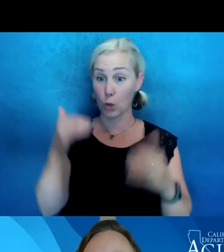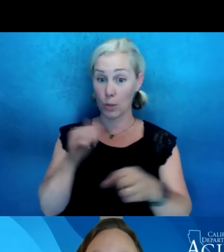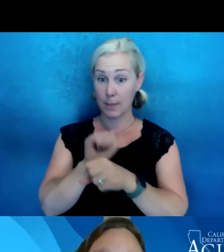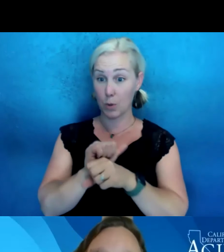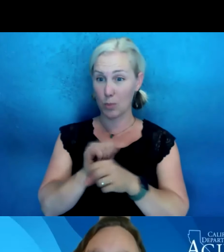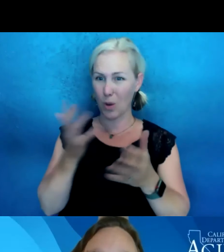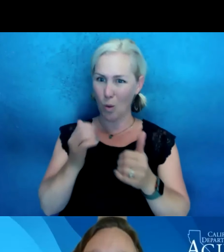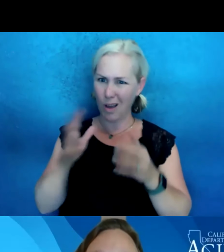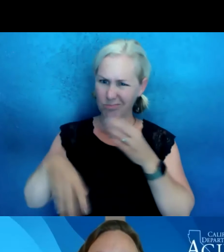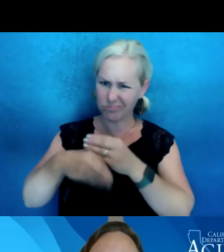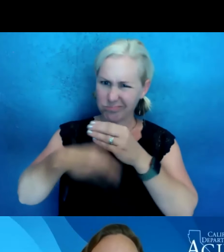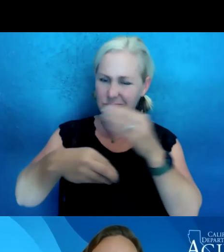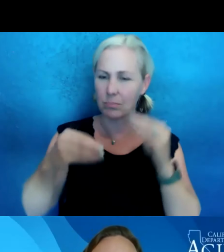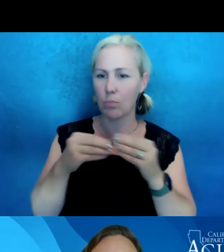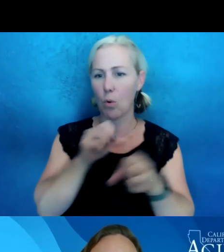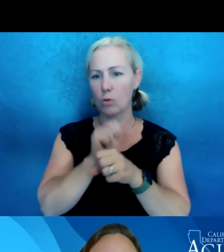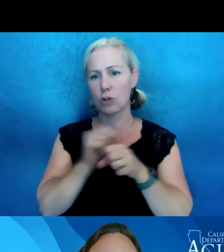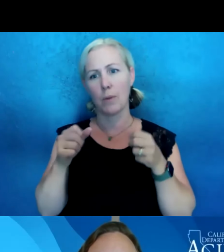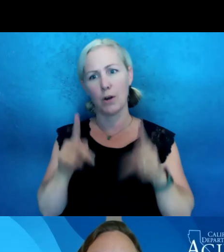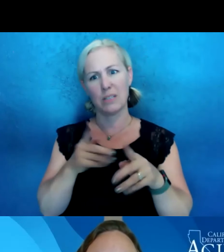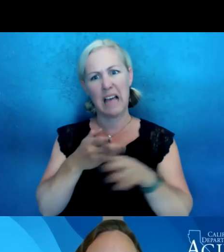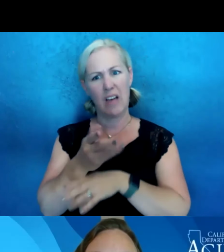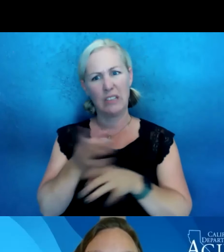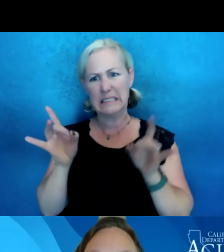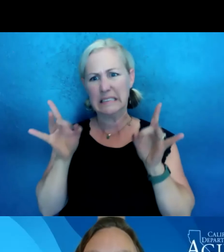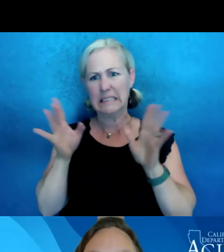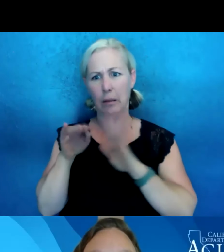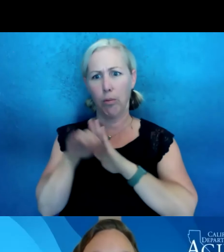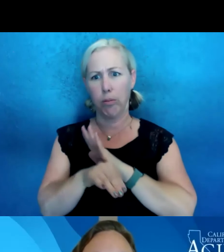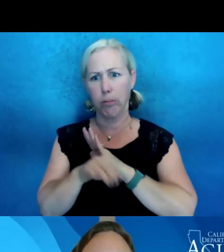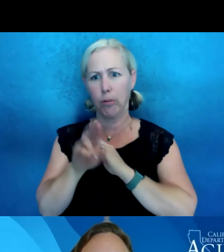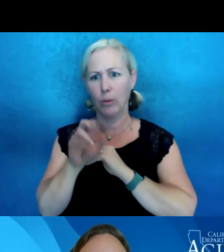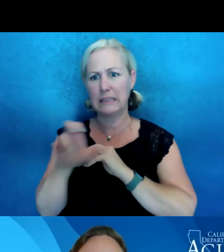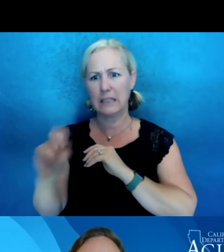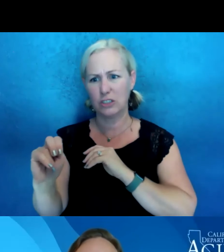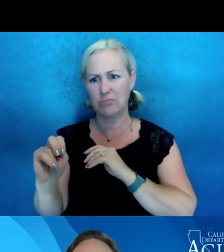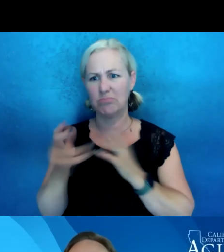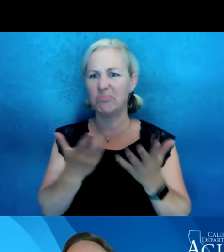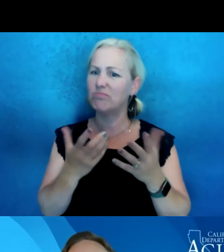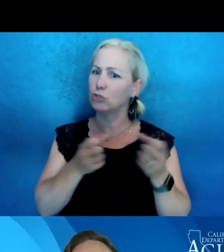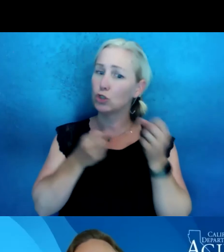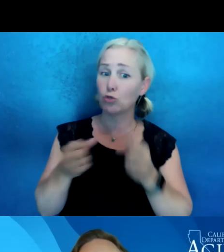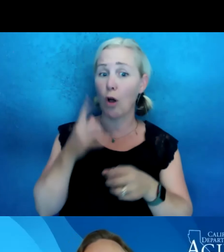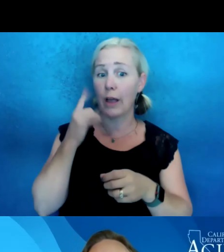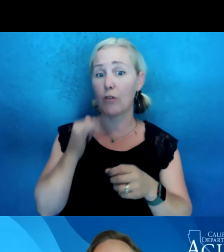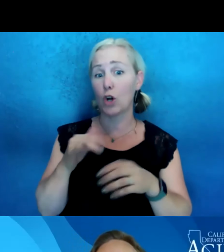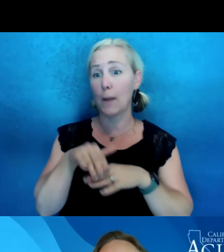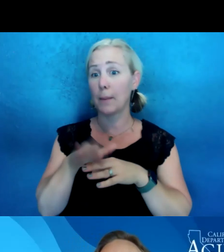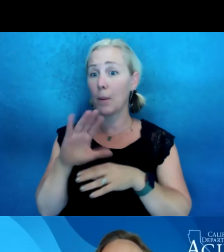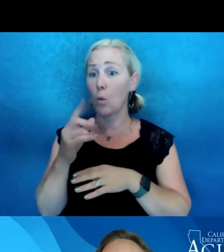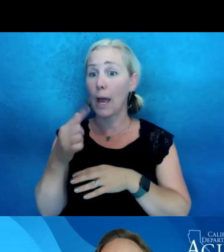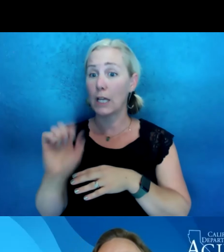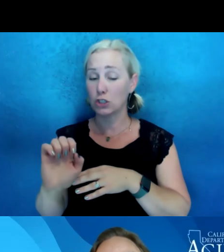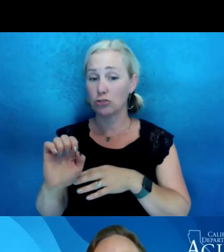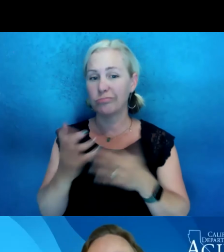job opportunities coming out of this terrible recession at our strong California minimum wage. Looking at expanding